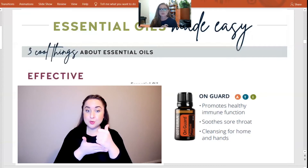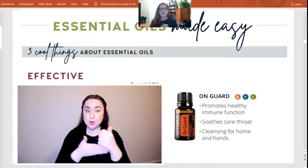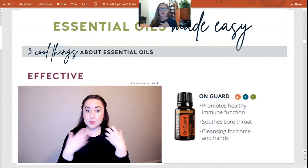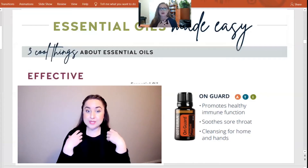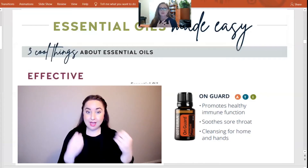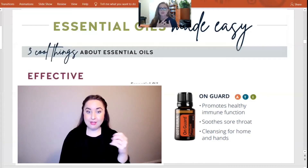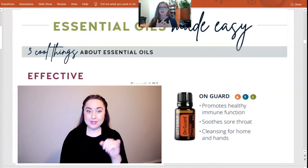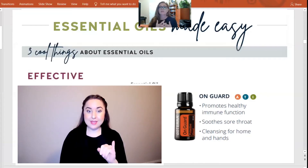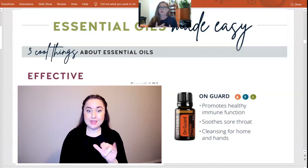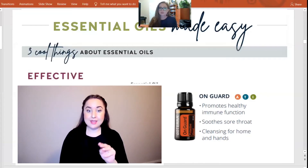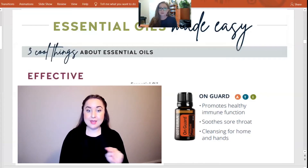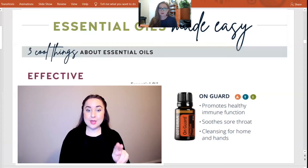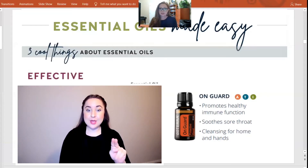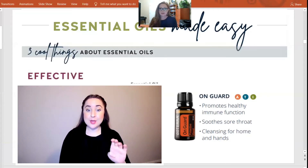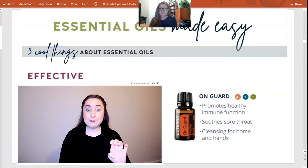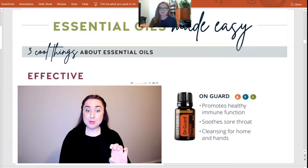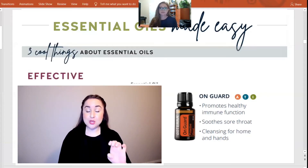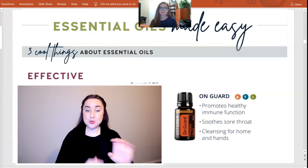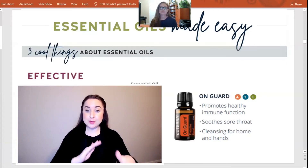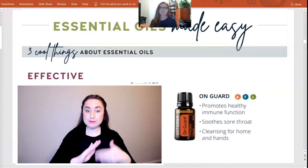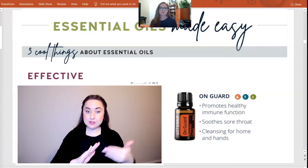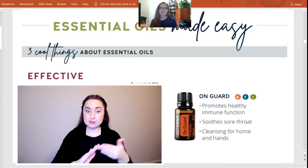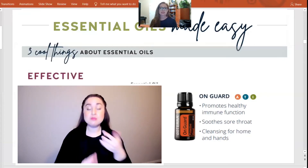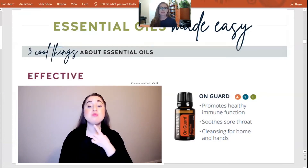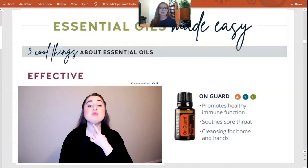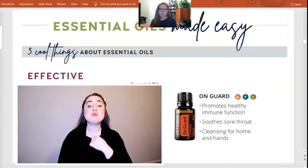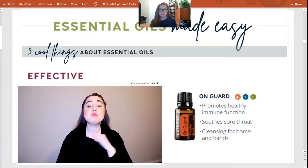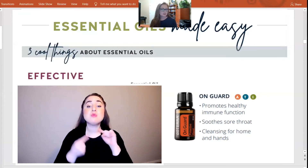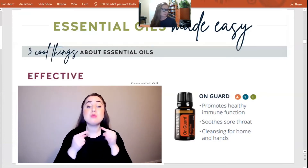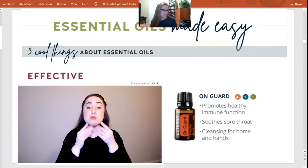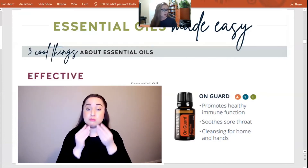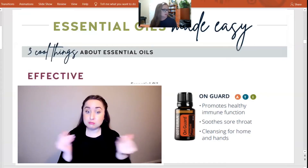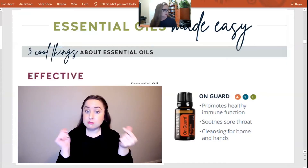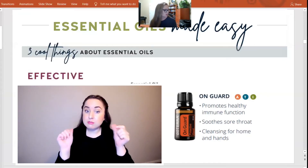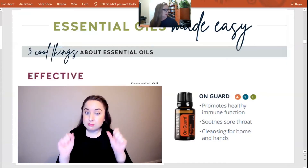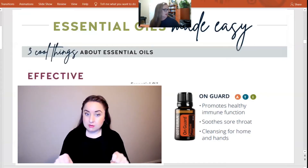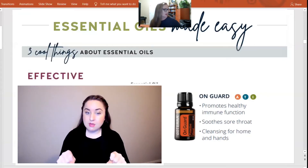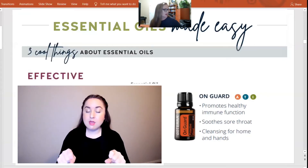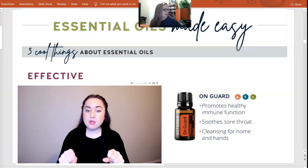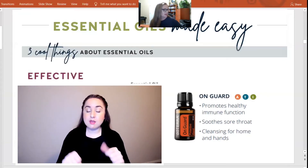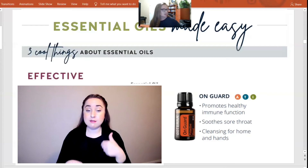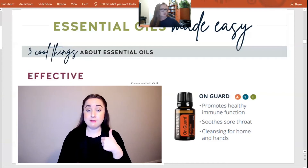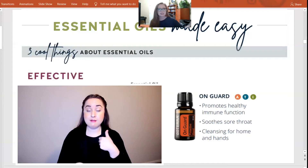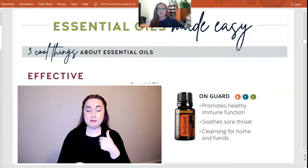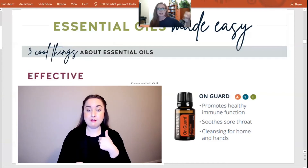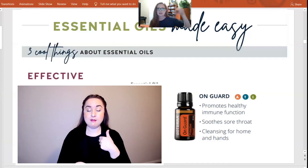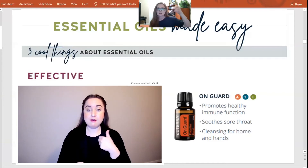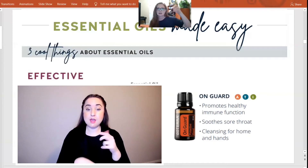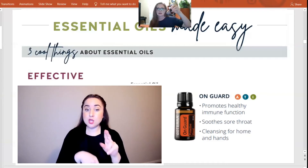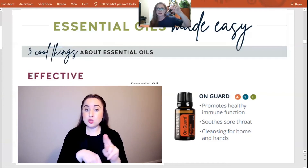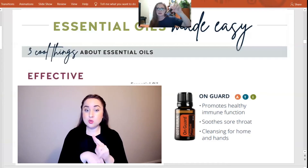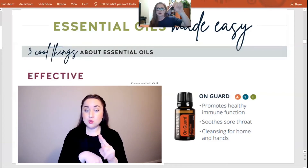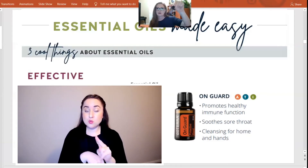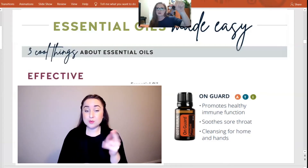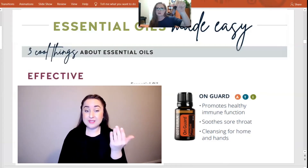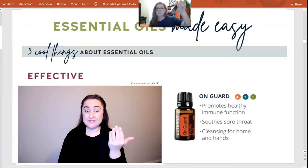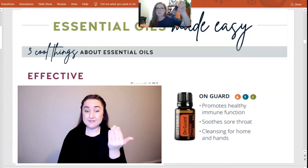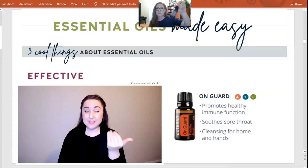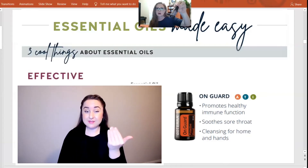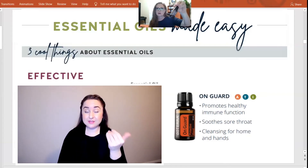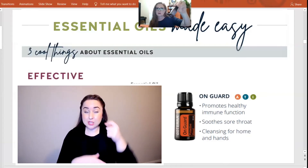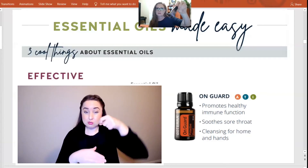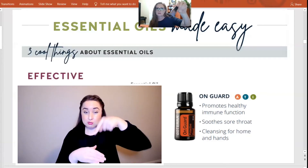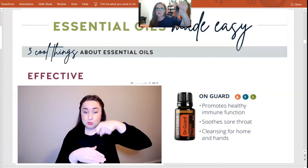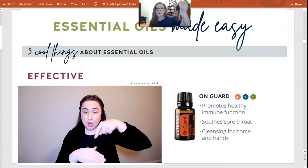promotes healthy immune function. It soothes the throat. I actually take an OnGuard